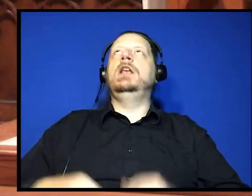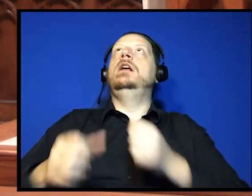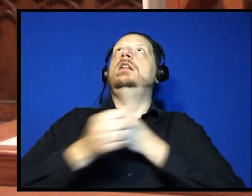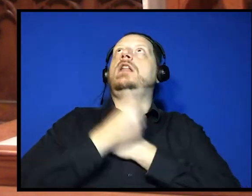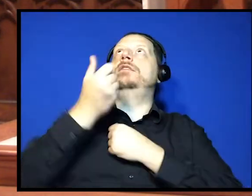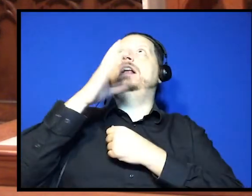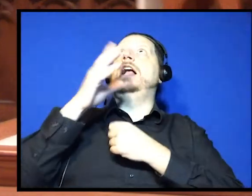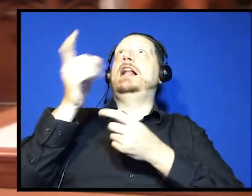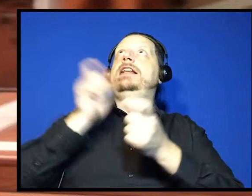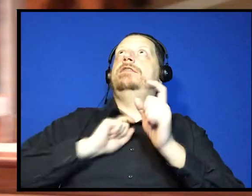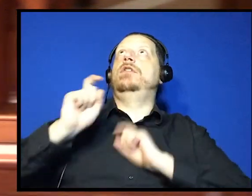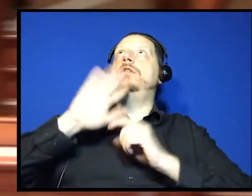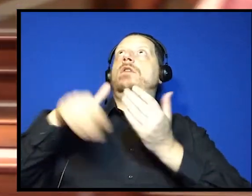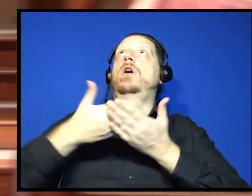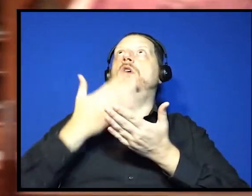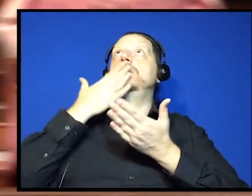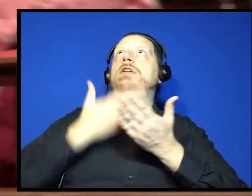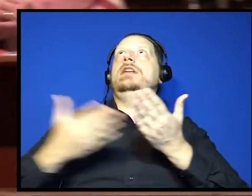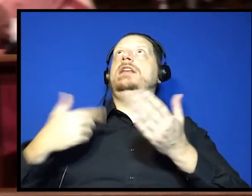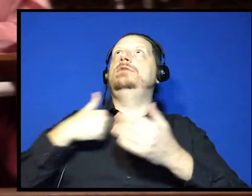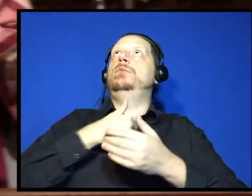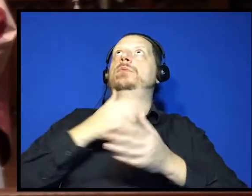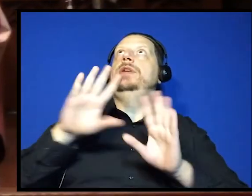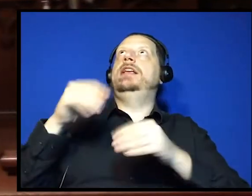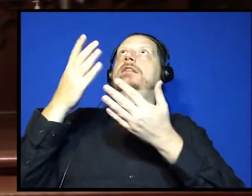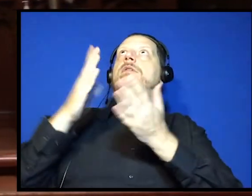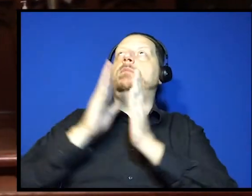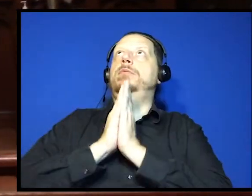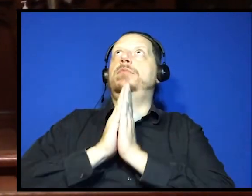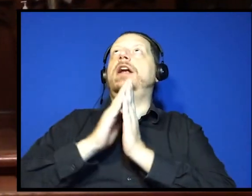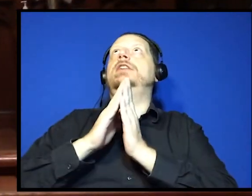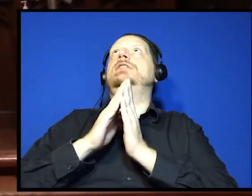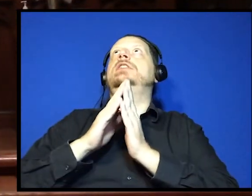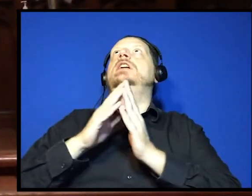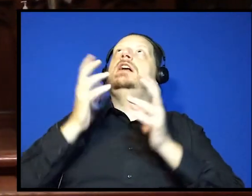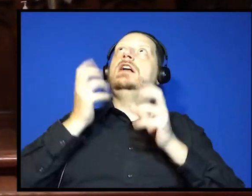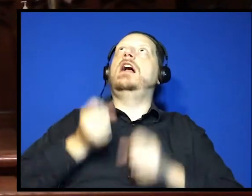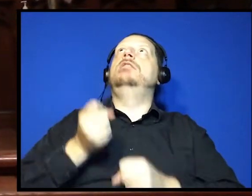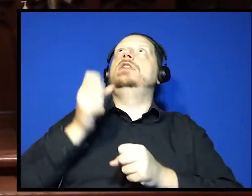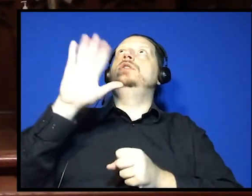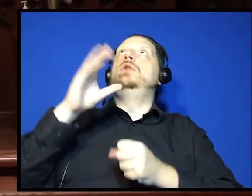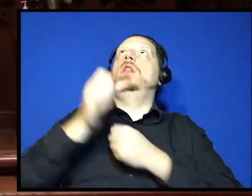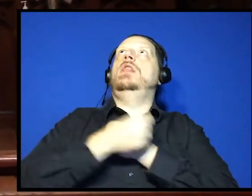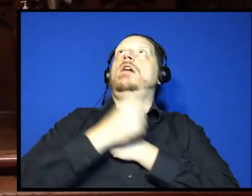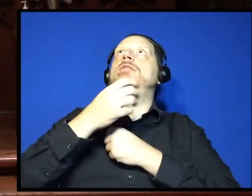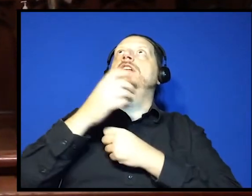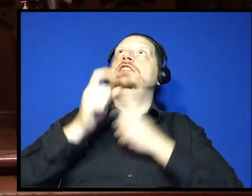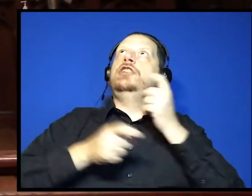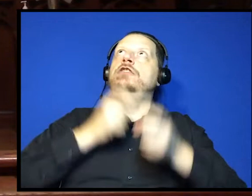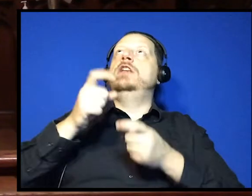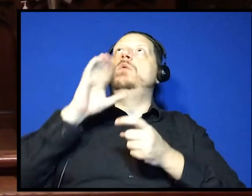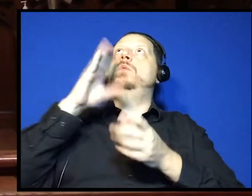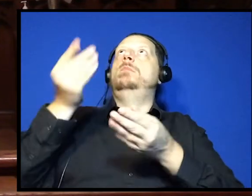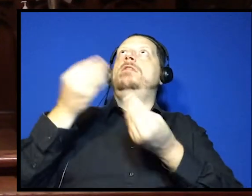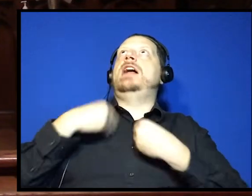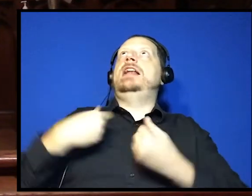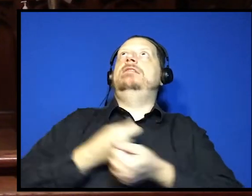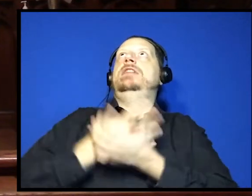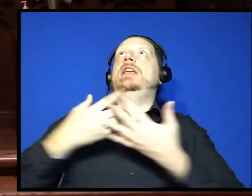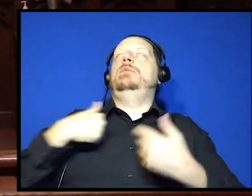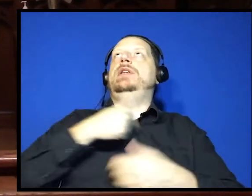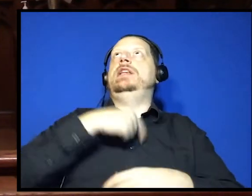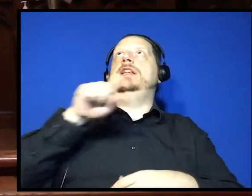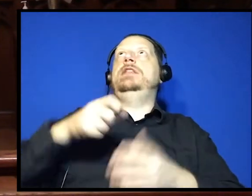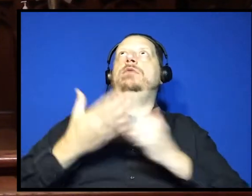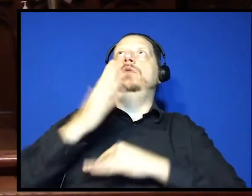Loving God, giver of all good gifts, we lay our petitions before you, confident that your love and generosity will provide us with everything we